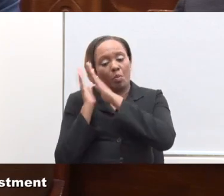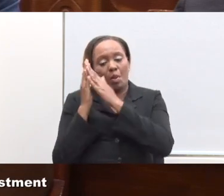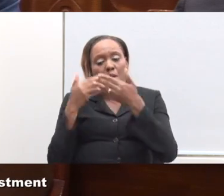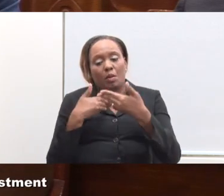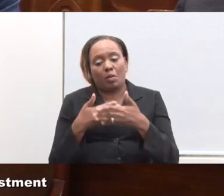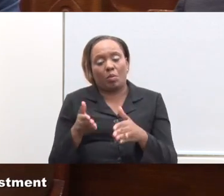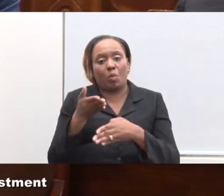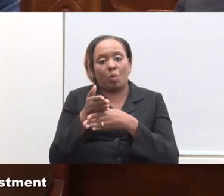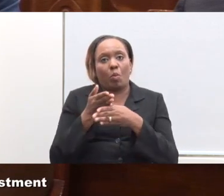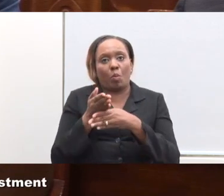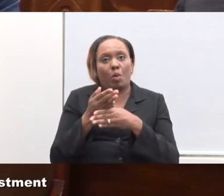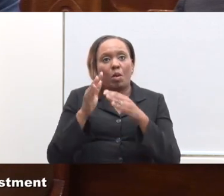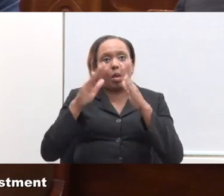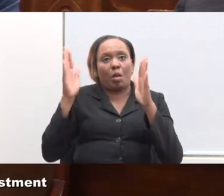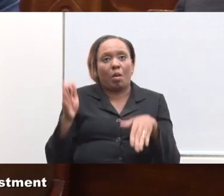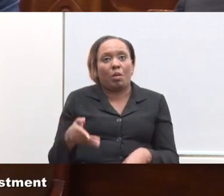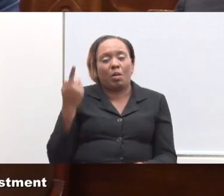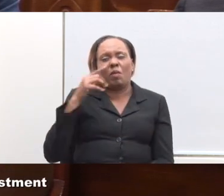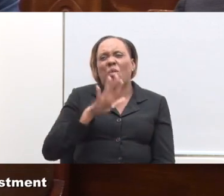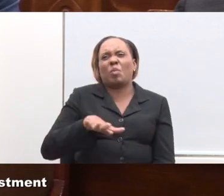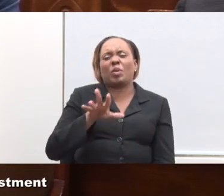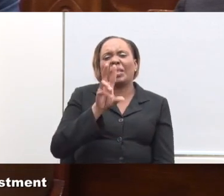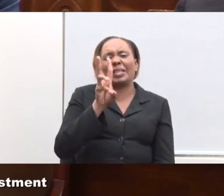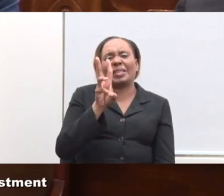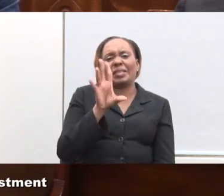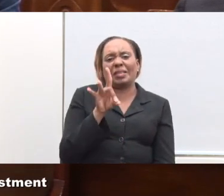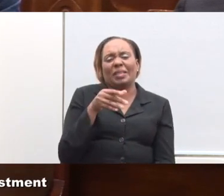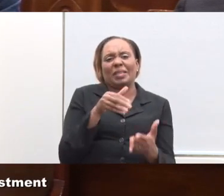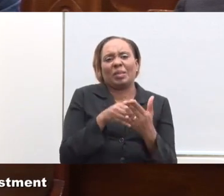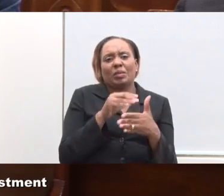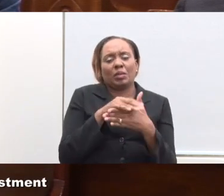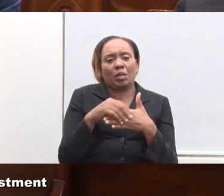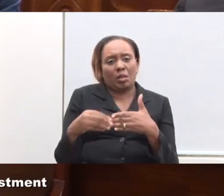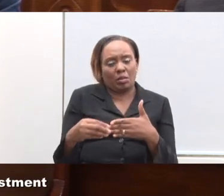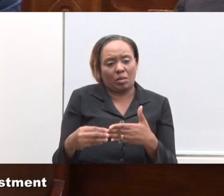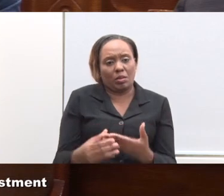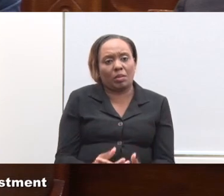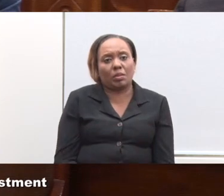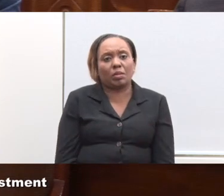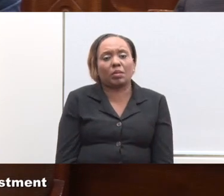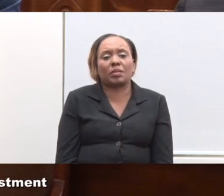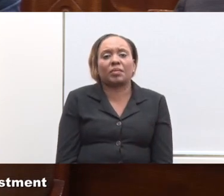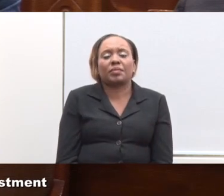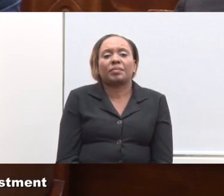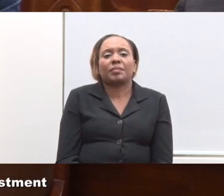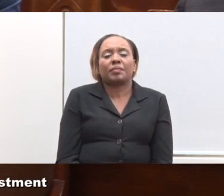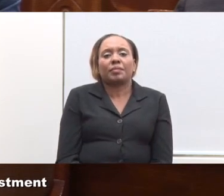for $68,000. If you add to that